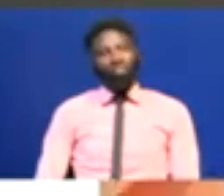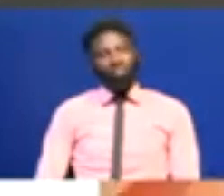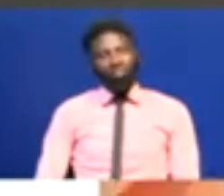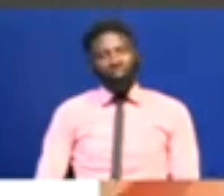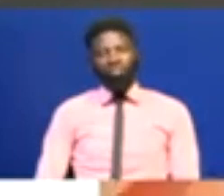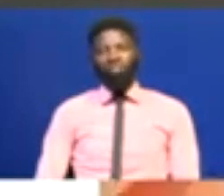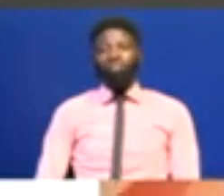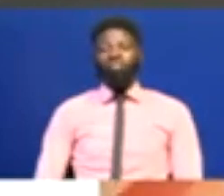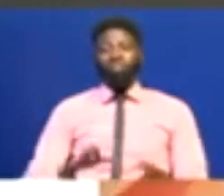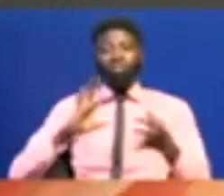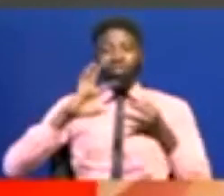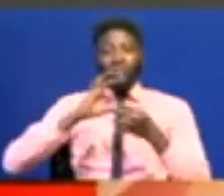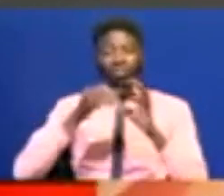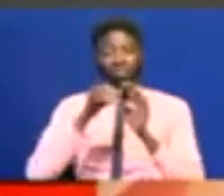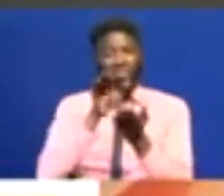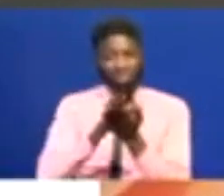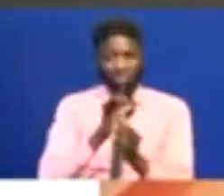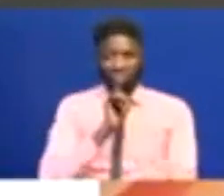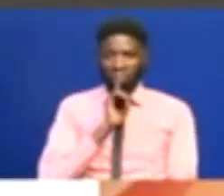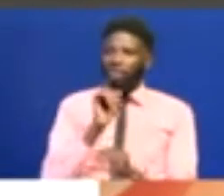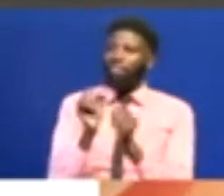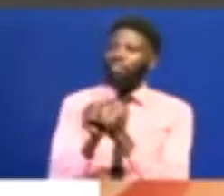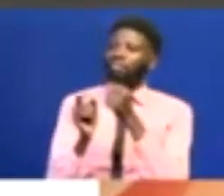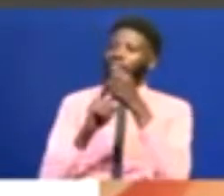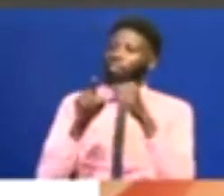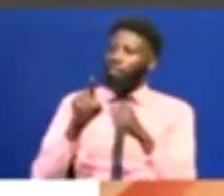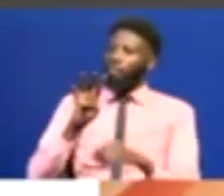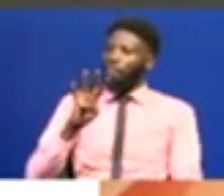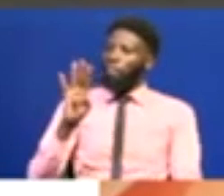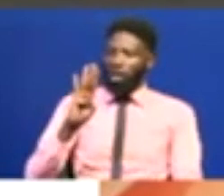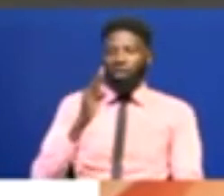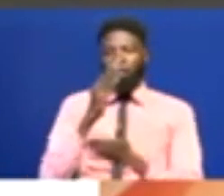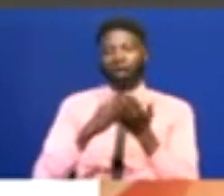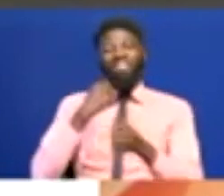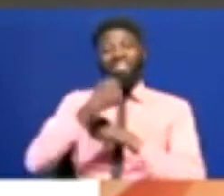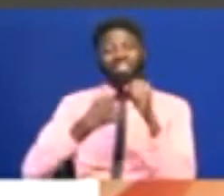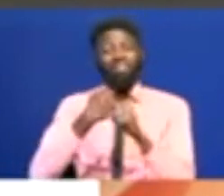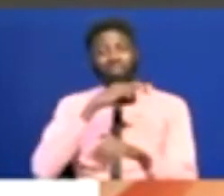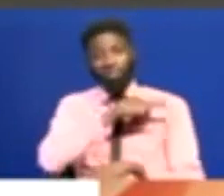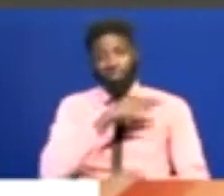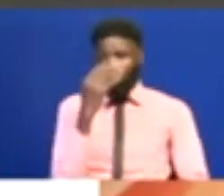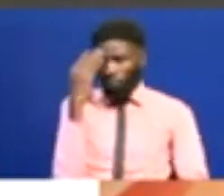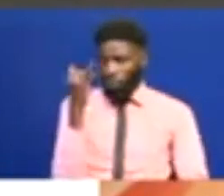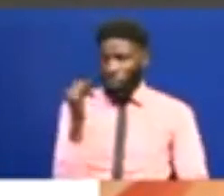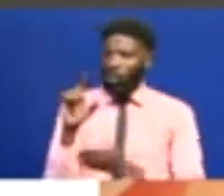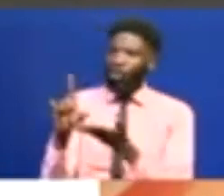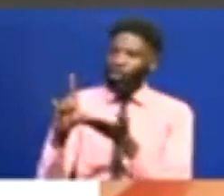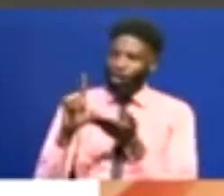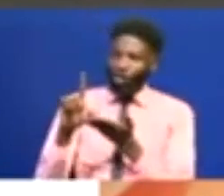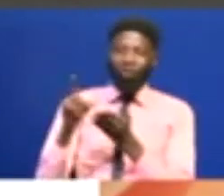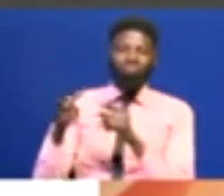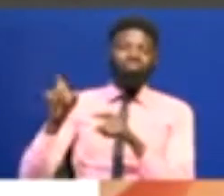The Cooperative Bank has reported a 16.4 billion shillings half-year profit. The growth was driven by an increased loan book that grew